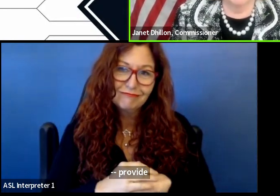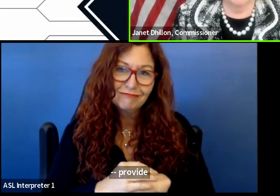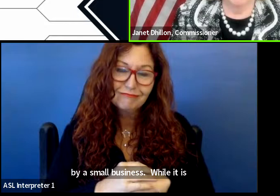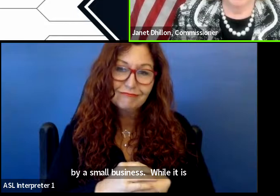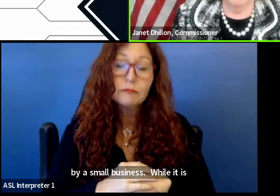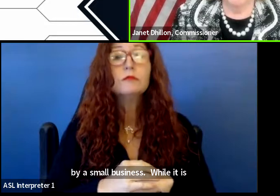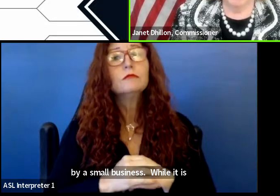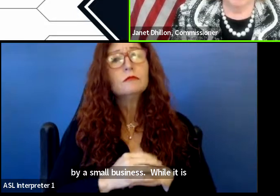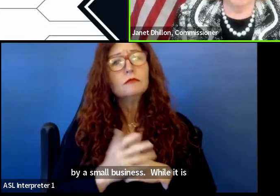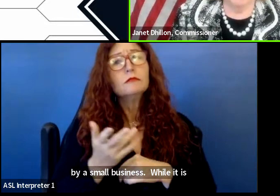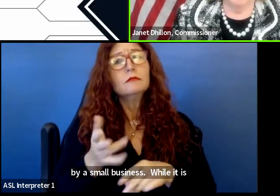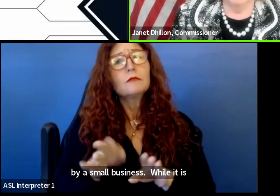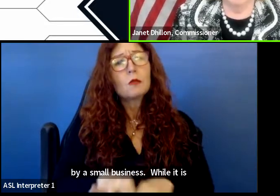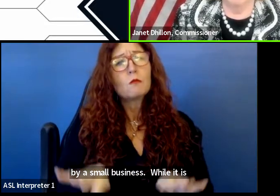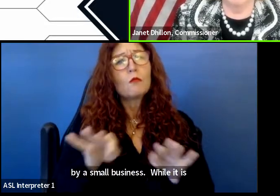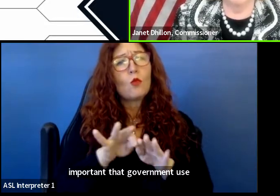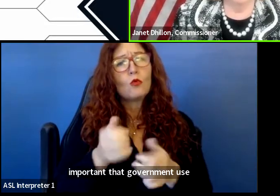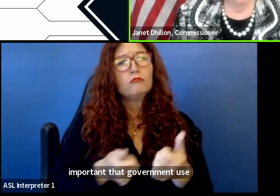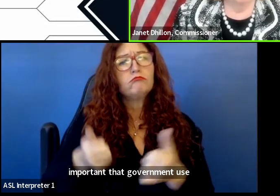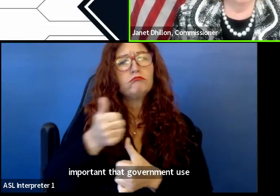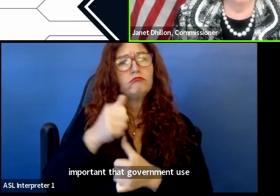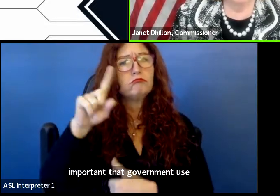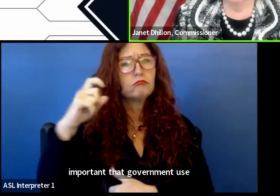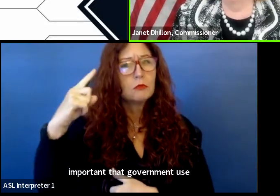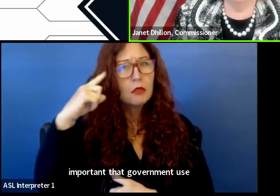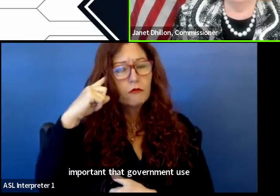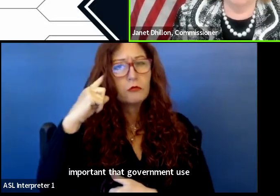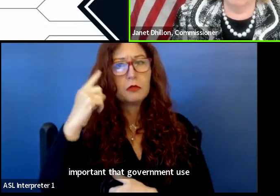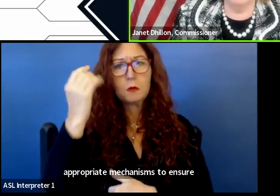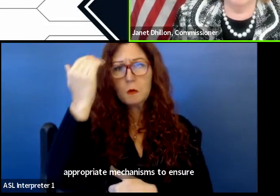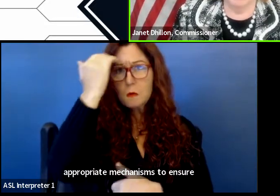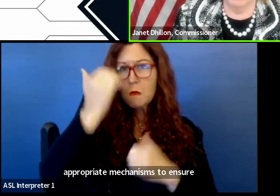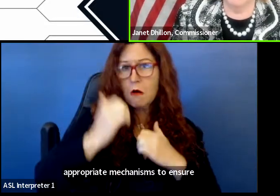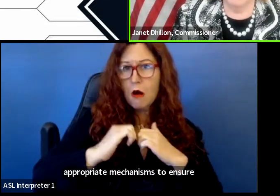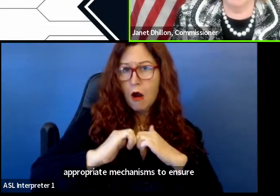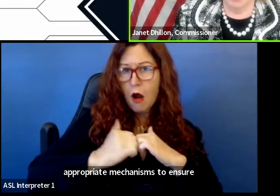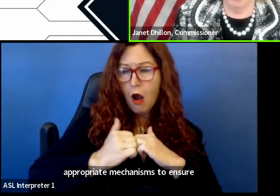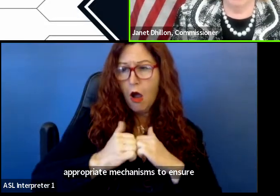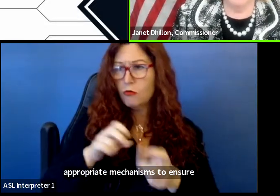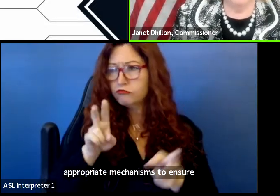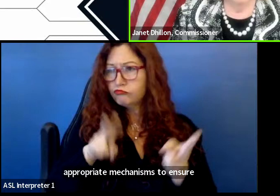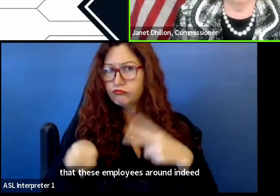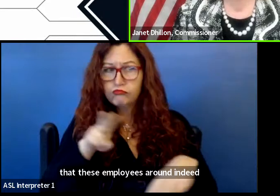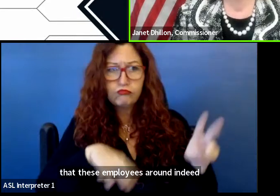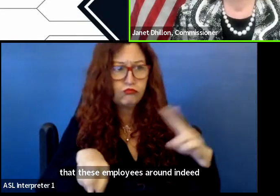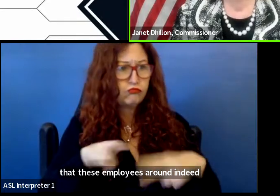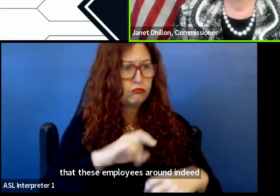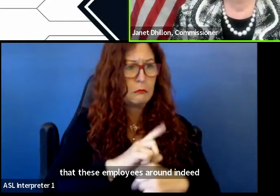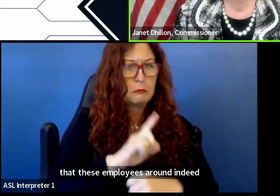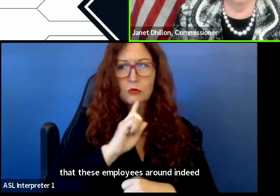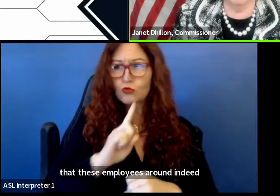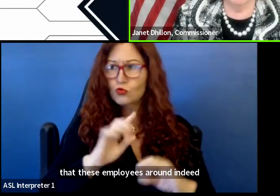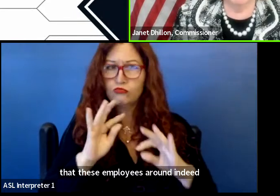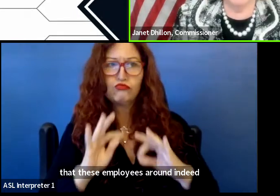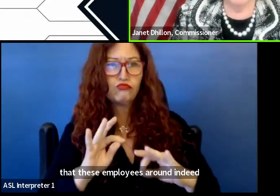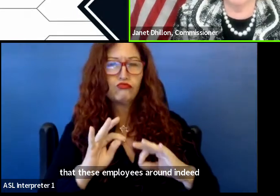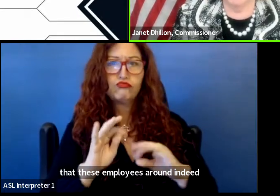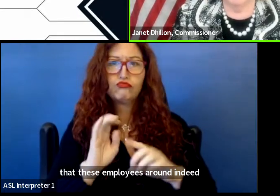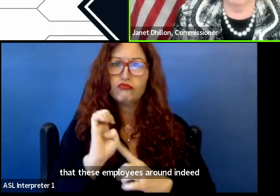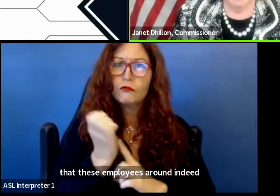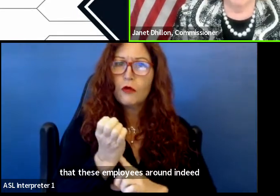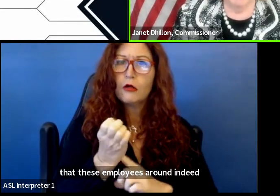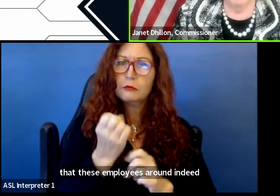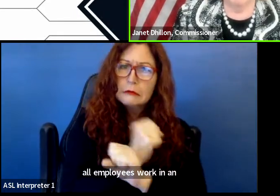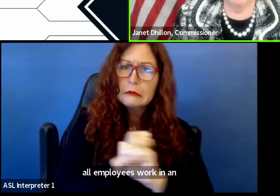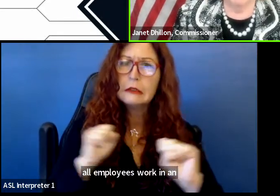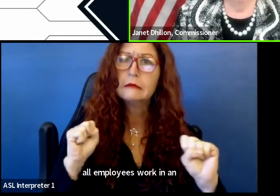mechanisms to ensure that these employees and indeed all employees work an environment that is free from discrimination